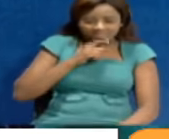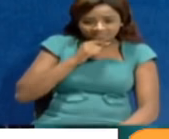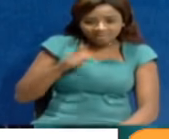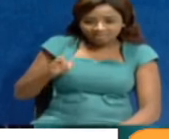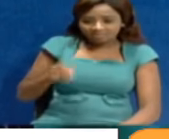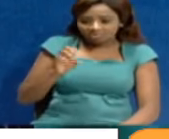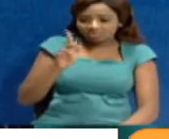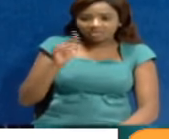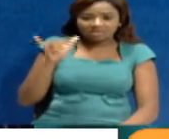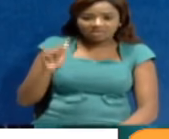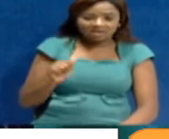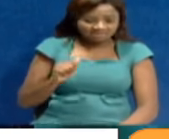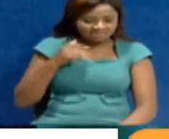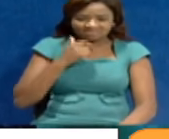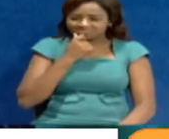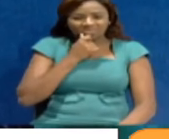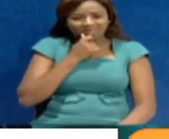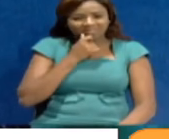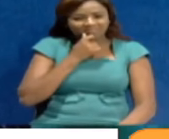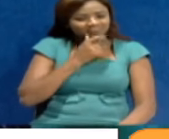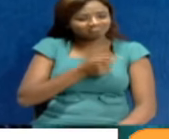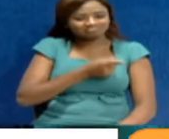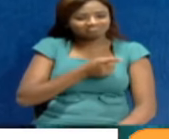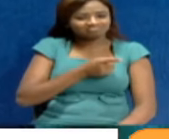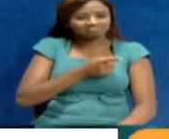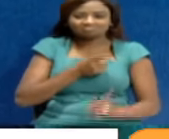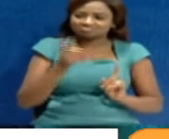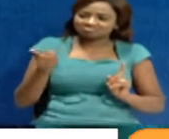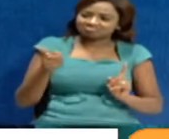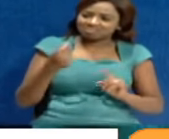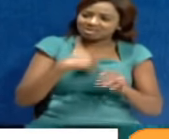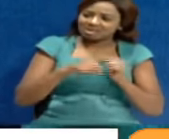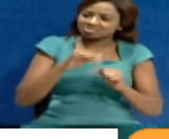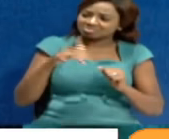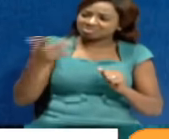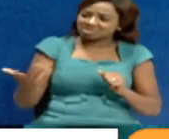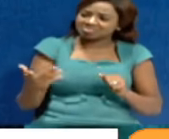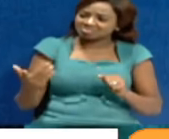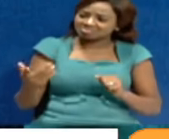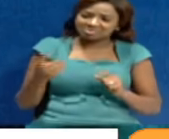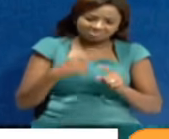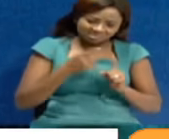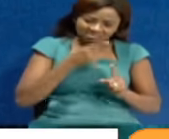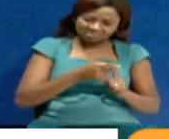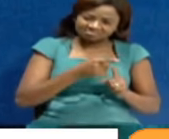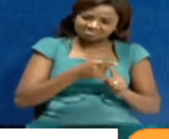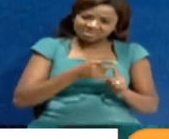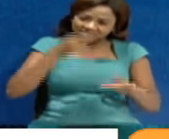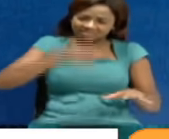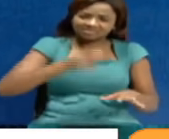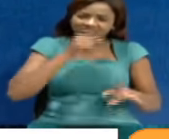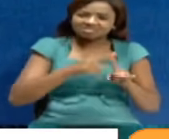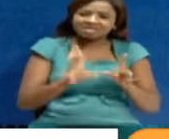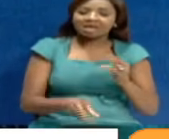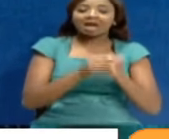the office of Chief Administrative Secretary as unconstitutional and still give government room to correct, and